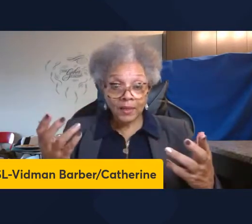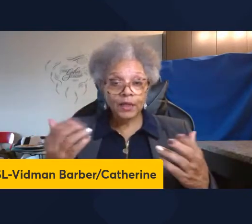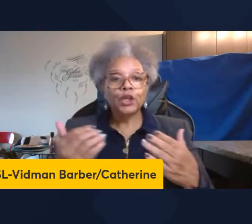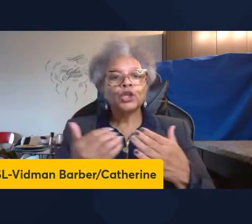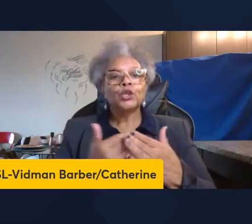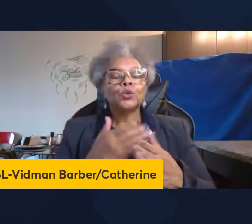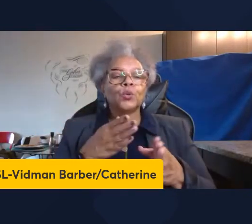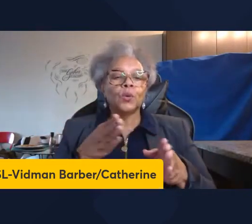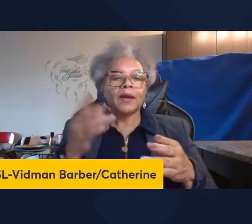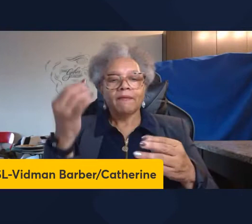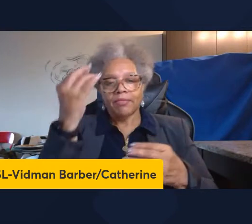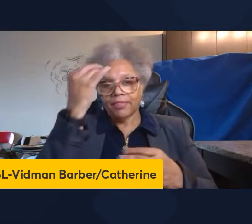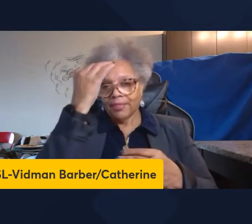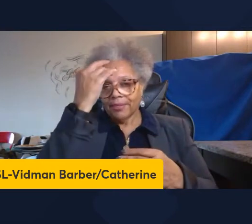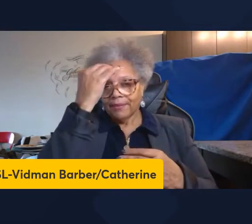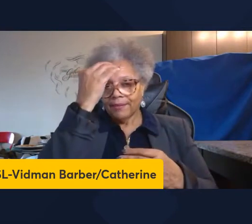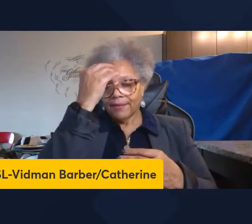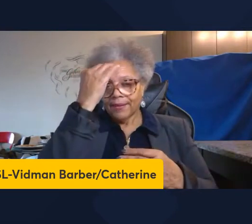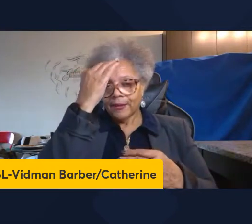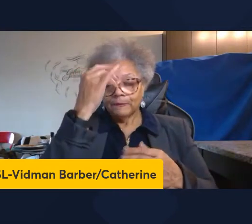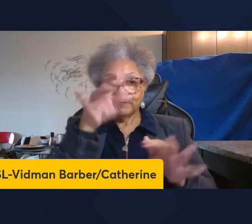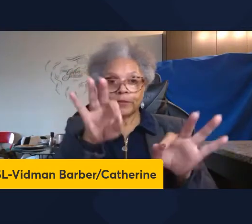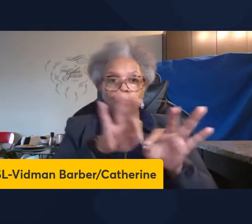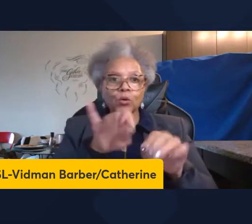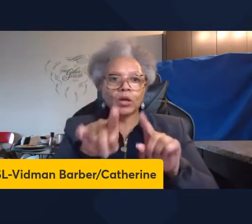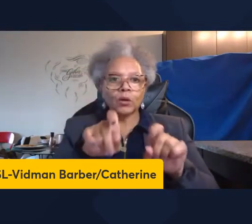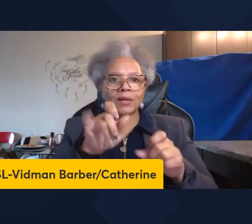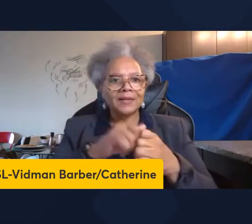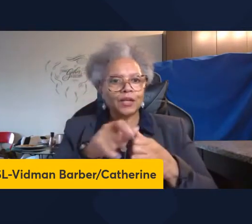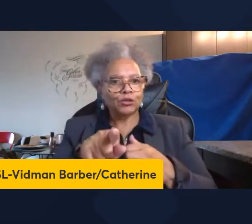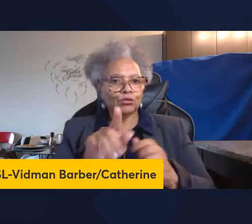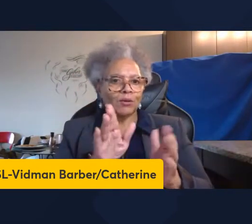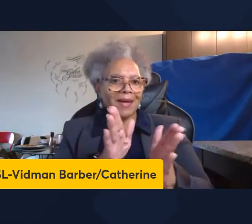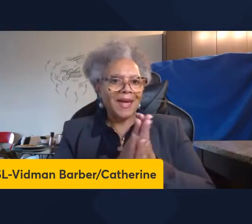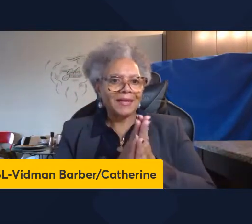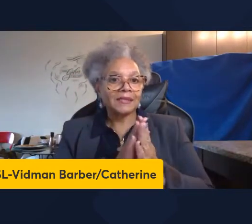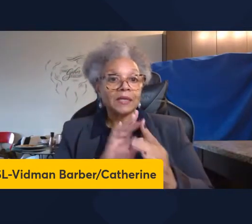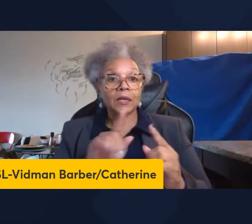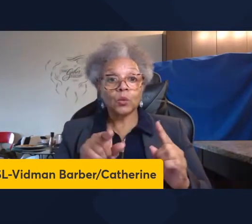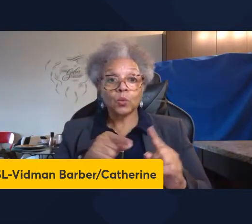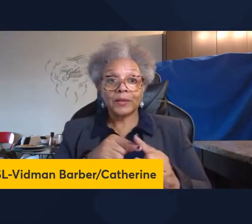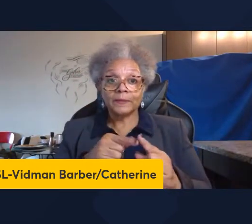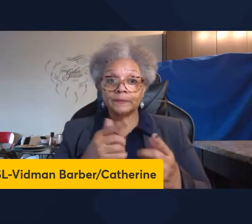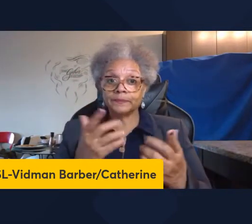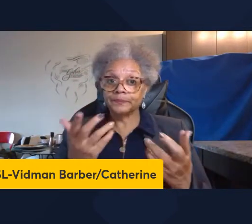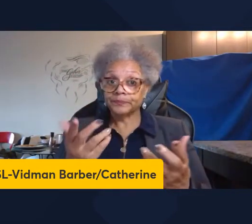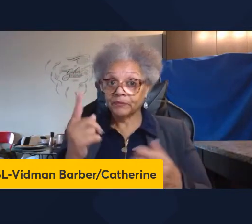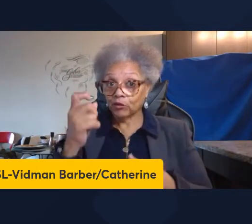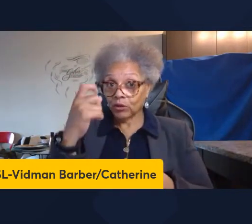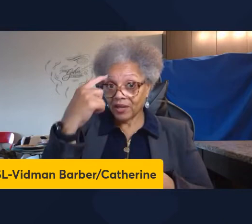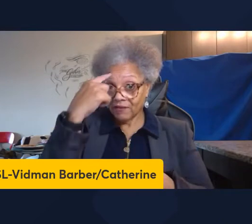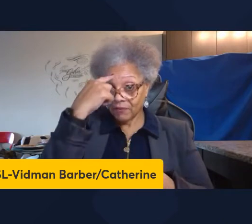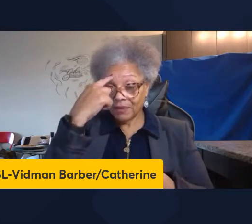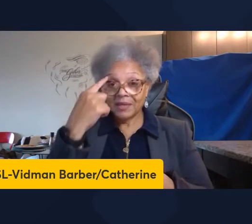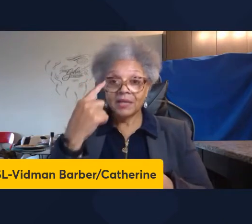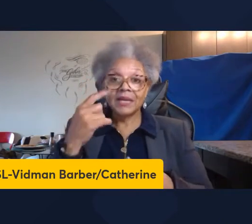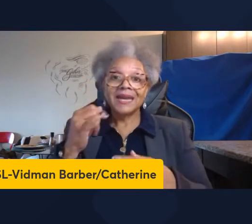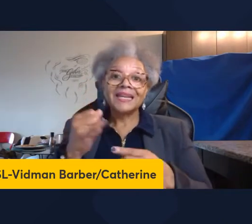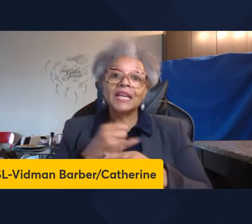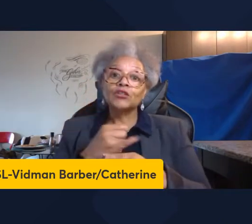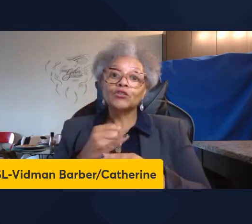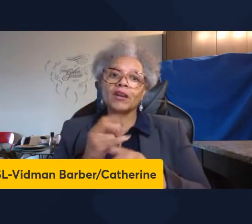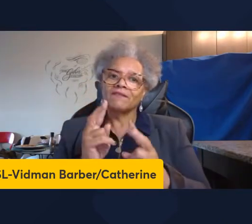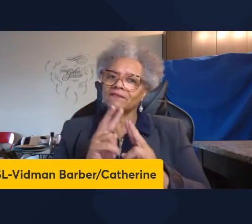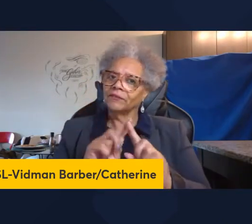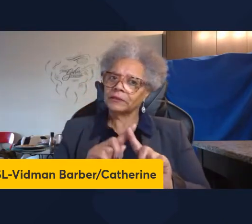of thinking, because the key questions that you're asking when you're in government and in industry are very